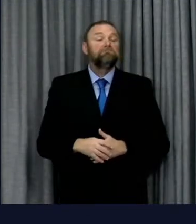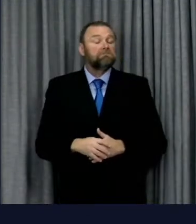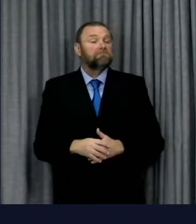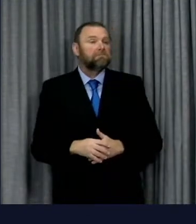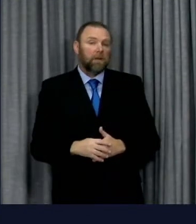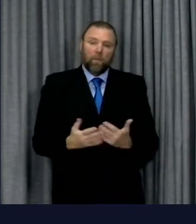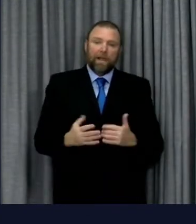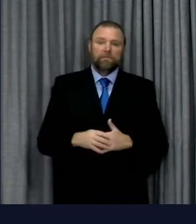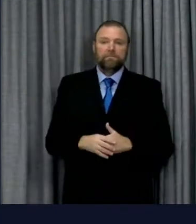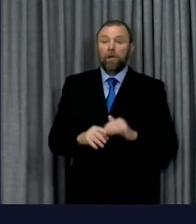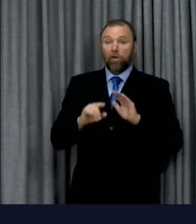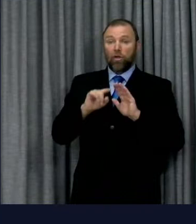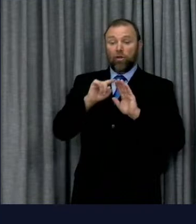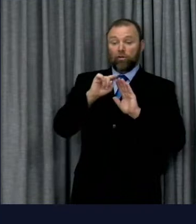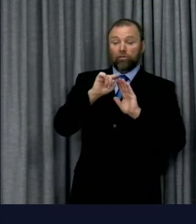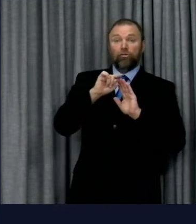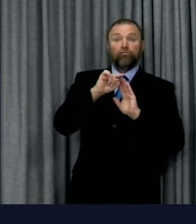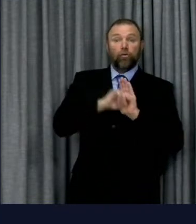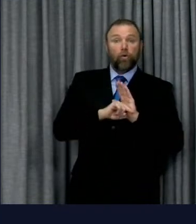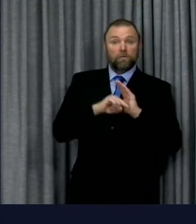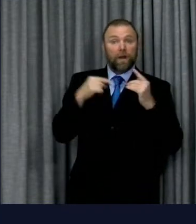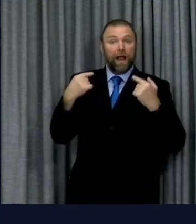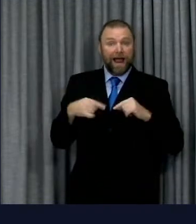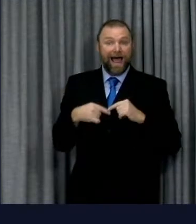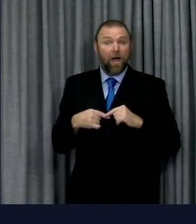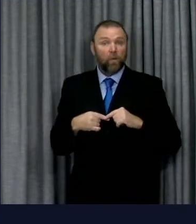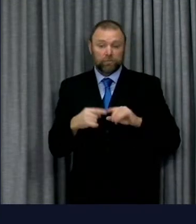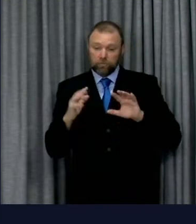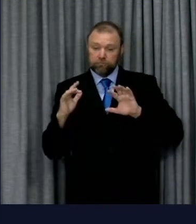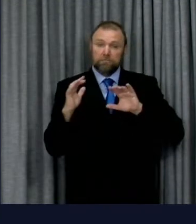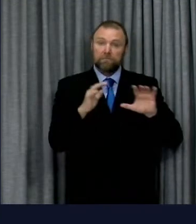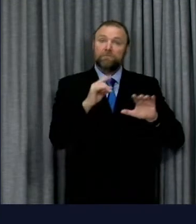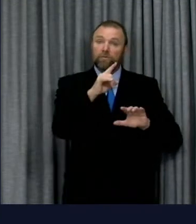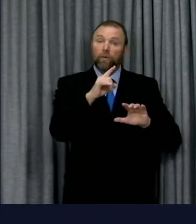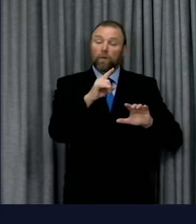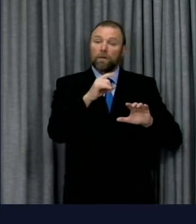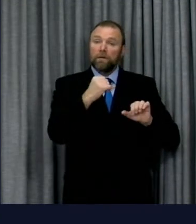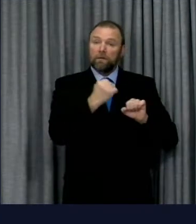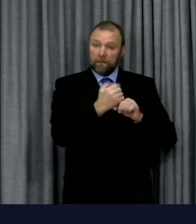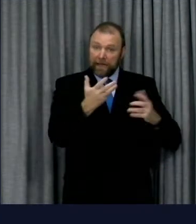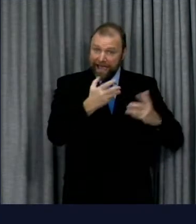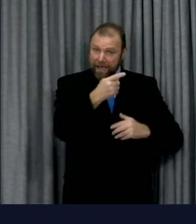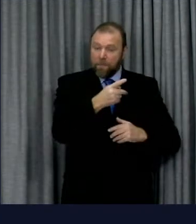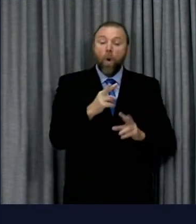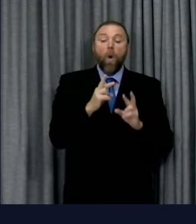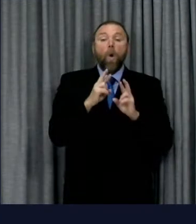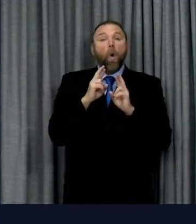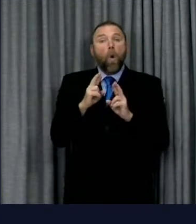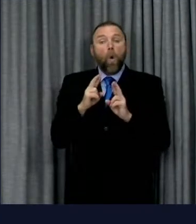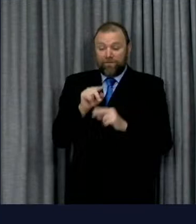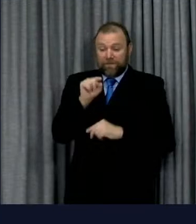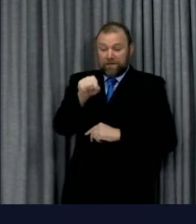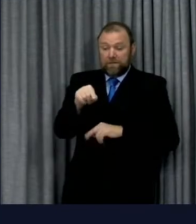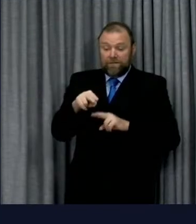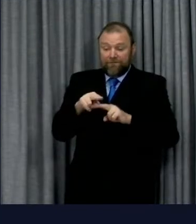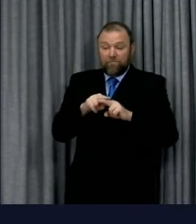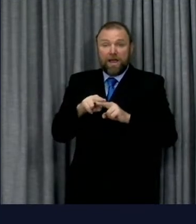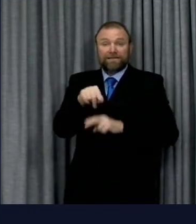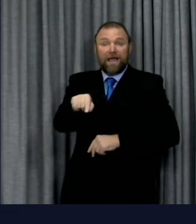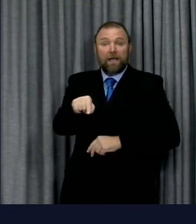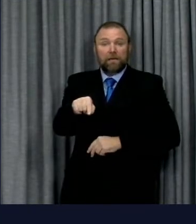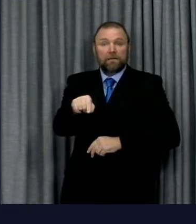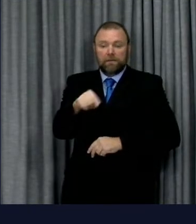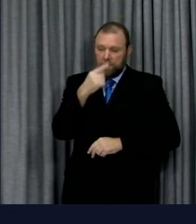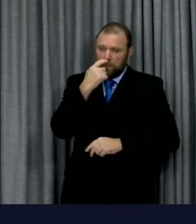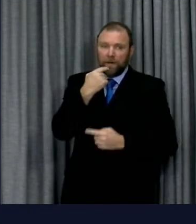that to happen, certainly to attend the game, and hopefully by Friday of next week we'll be in a